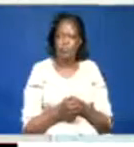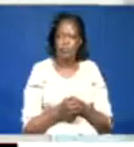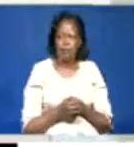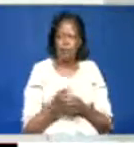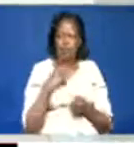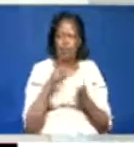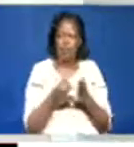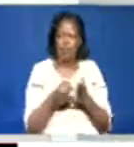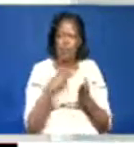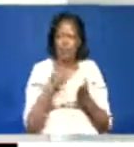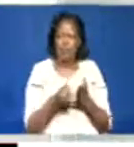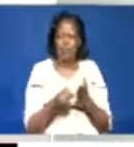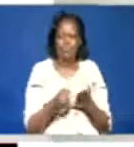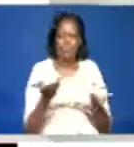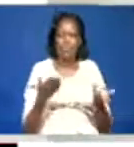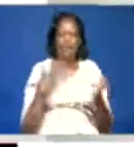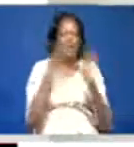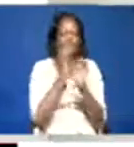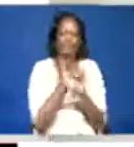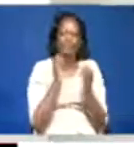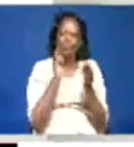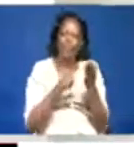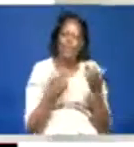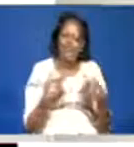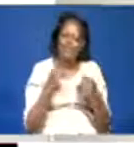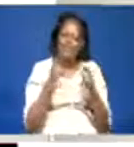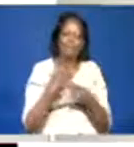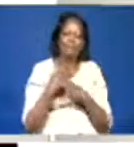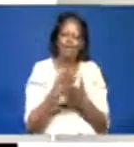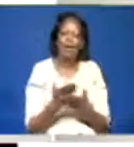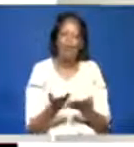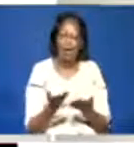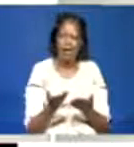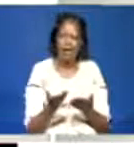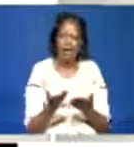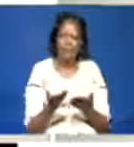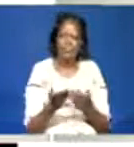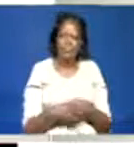I have, I share. And when you share with people, you get more.